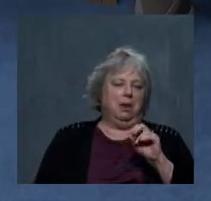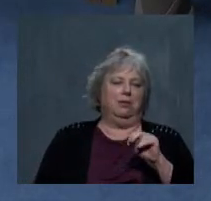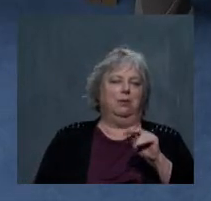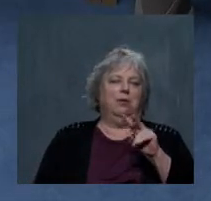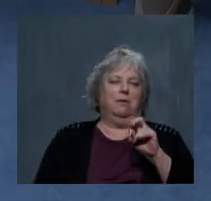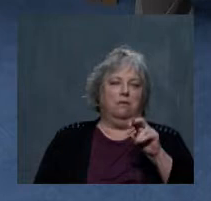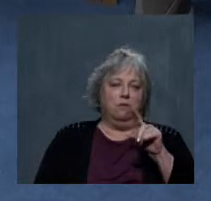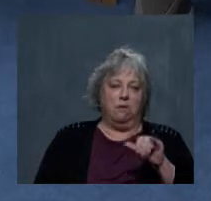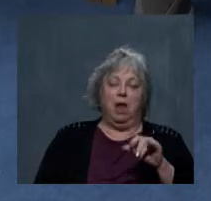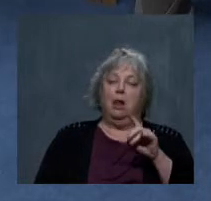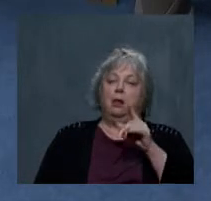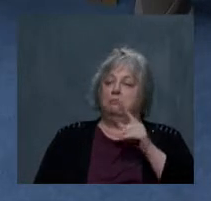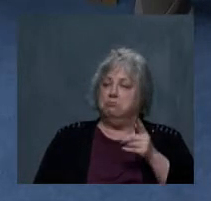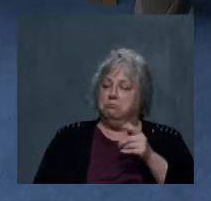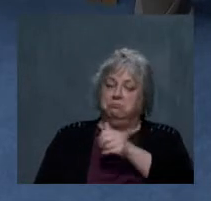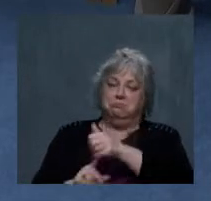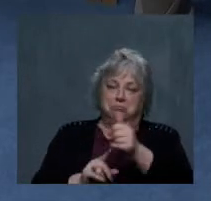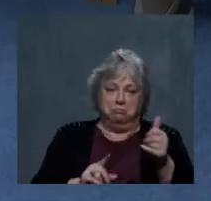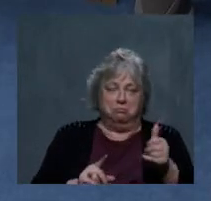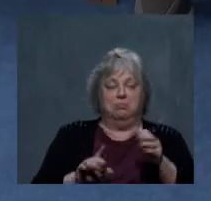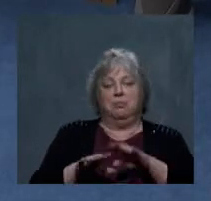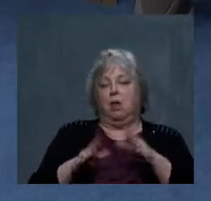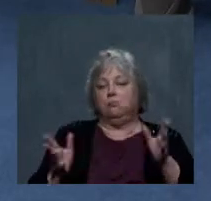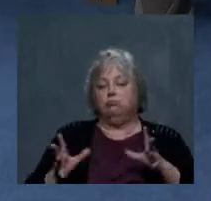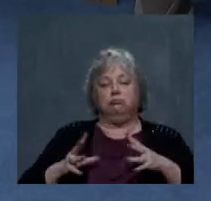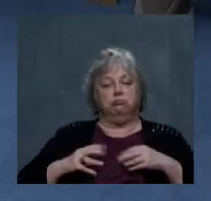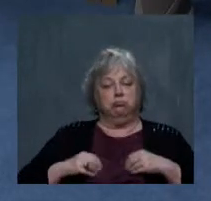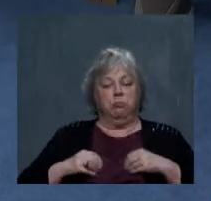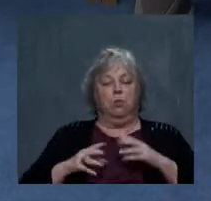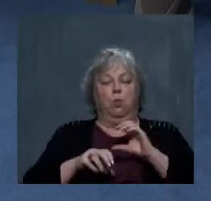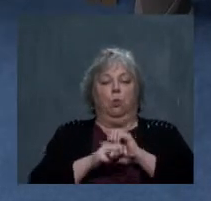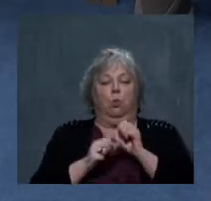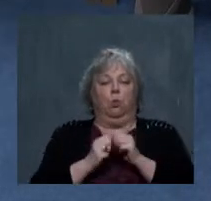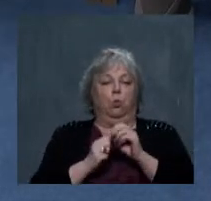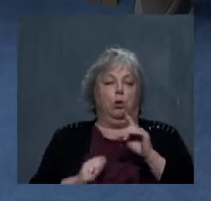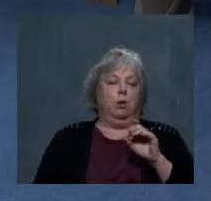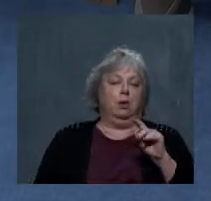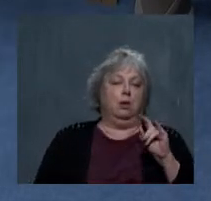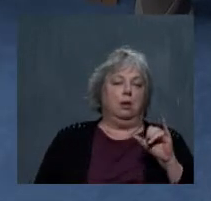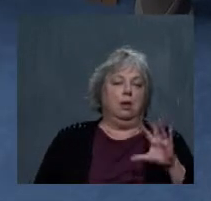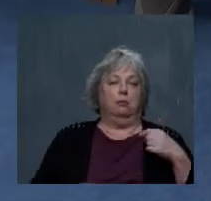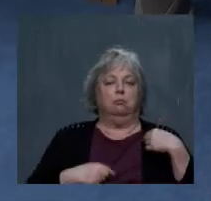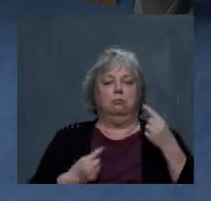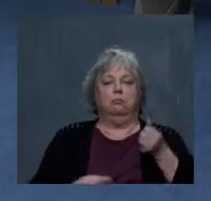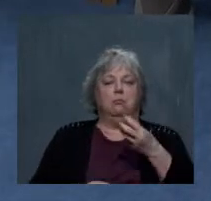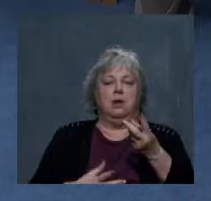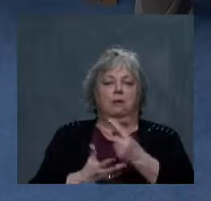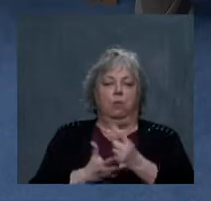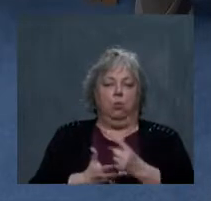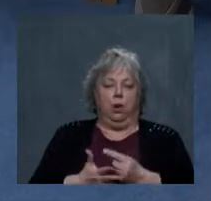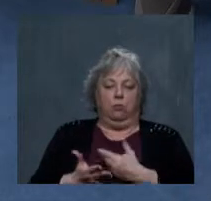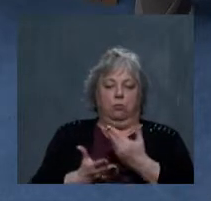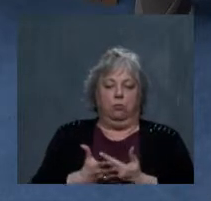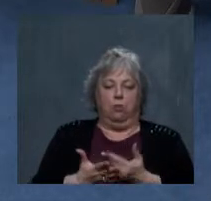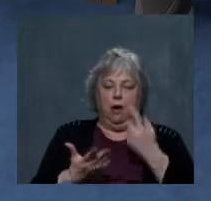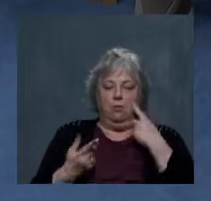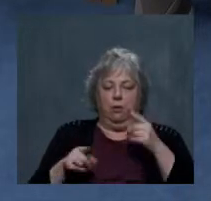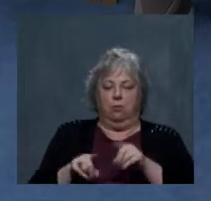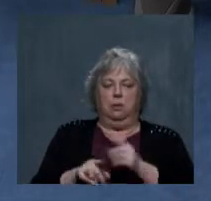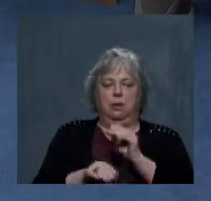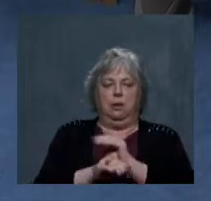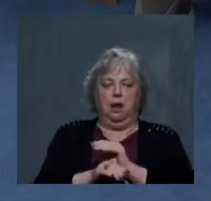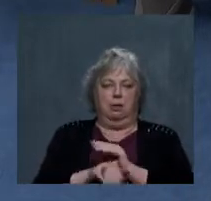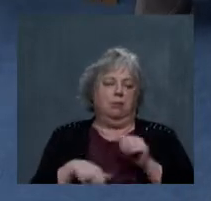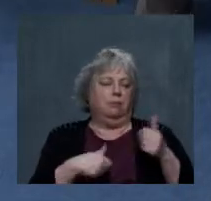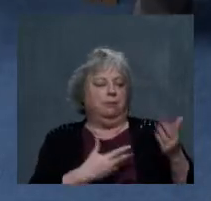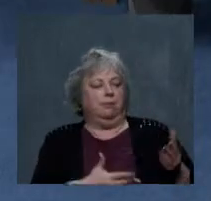very receptive, open, and worked with Deltic over the past several weeks to get to where we are tonight. So let me defer to